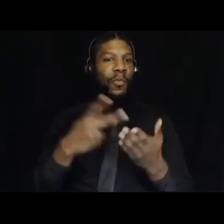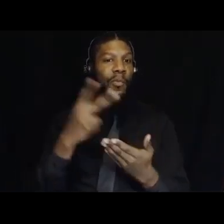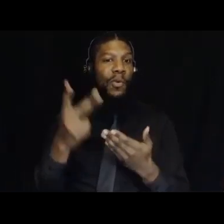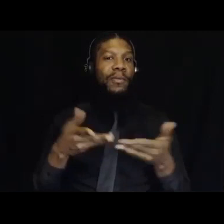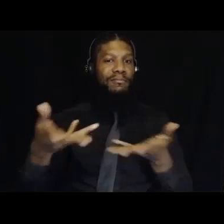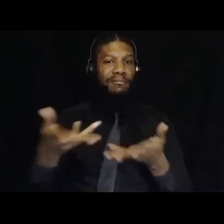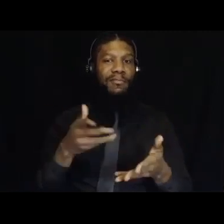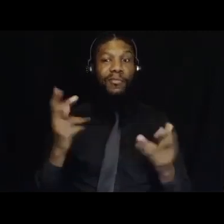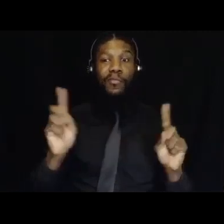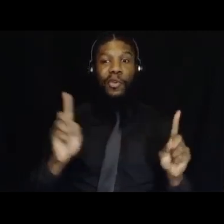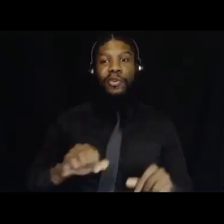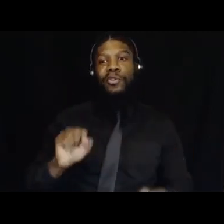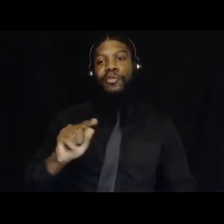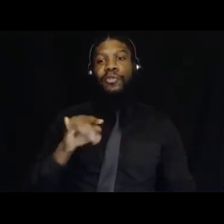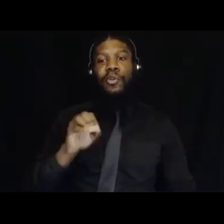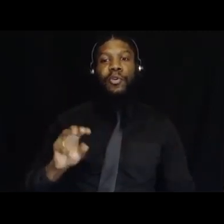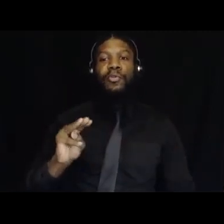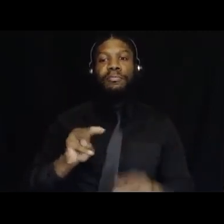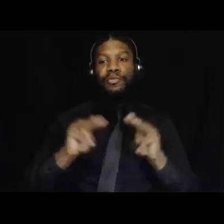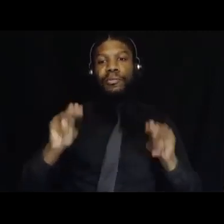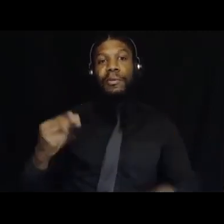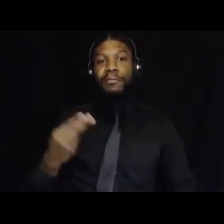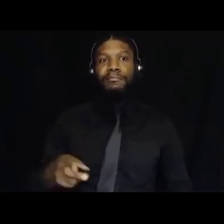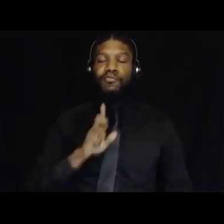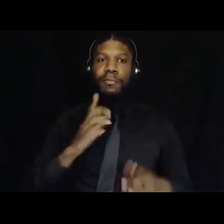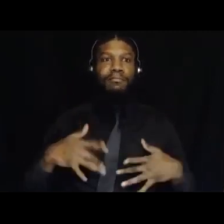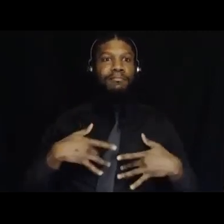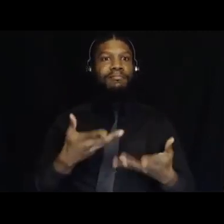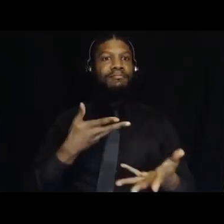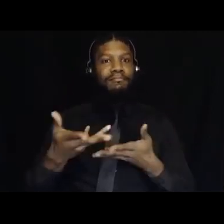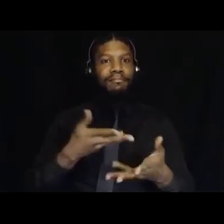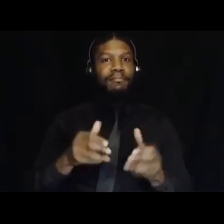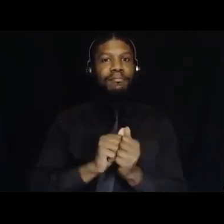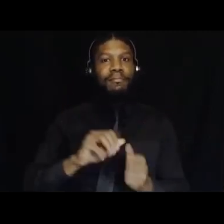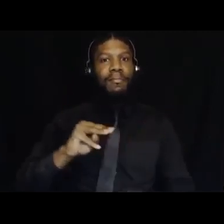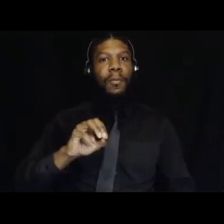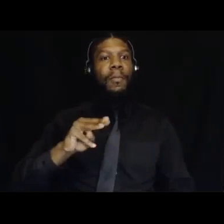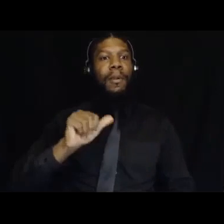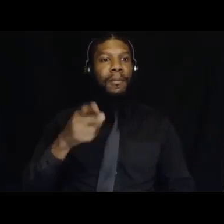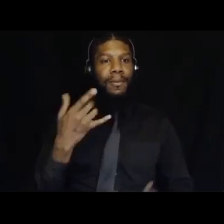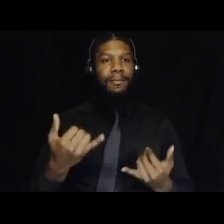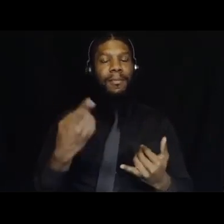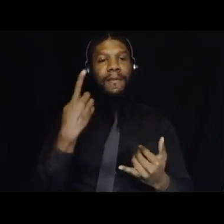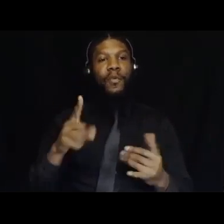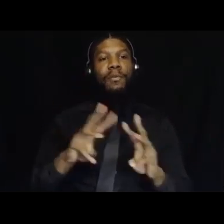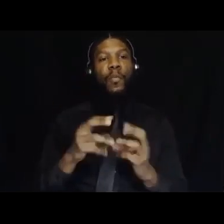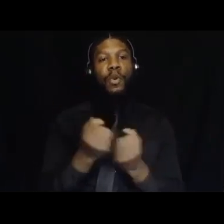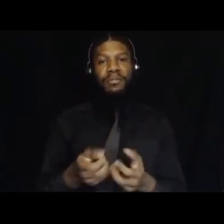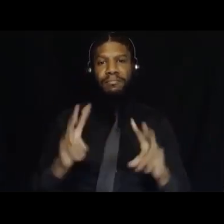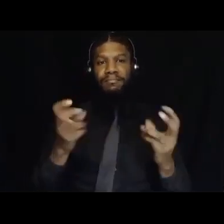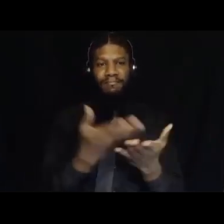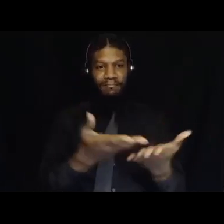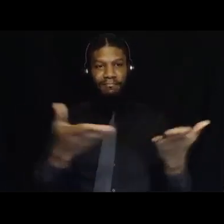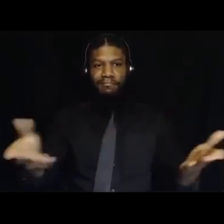be collaborating with MoMA for today's workshop. Slow motion, slow build, slow read is an invitation, a